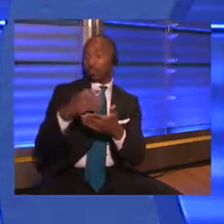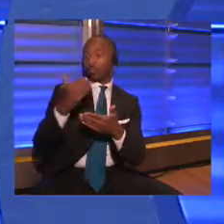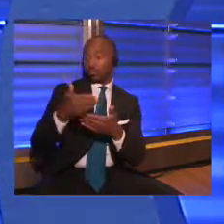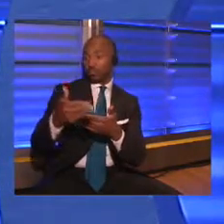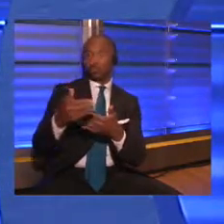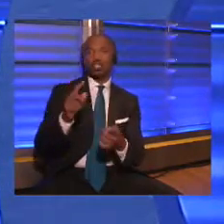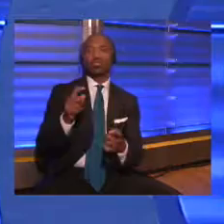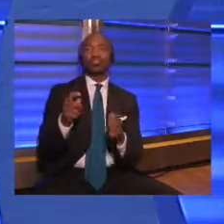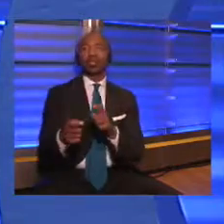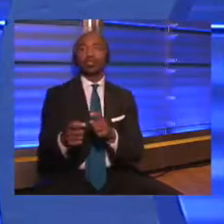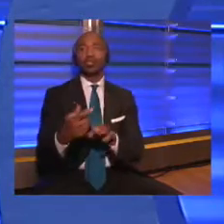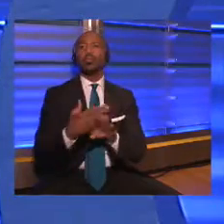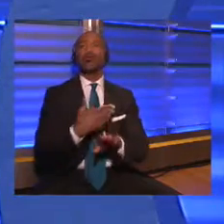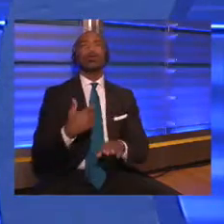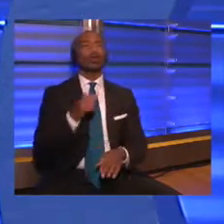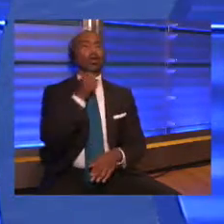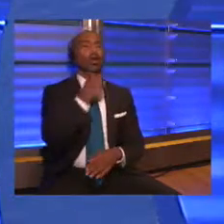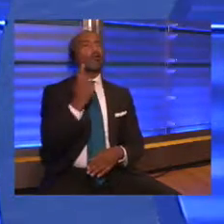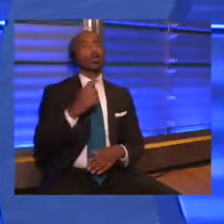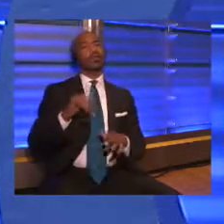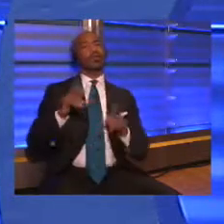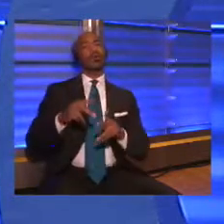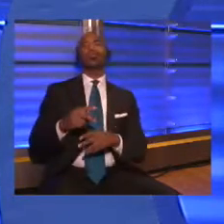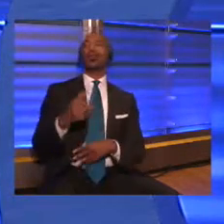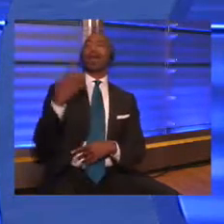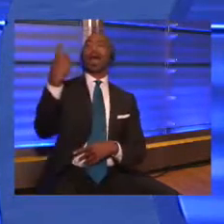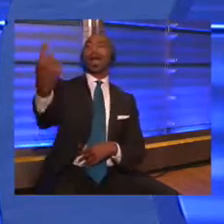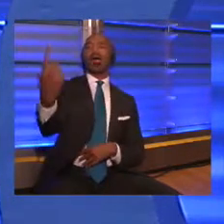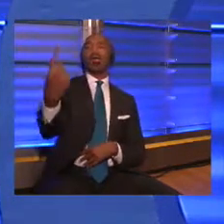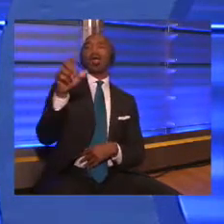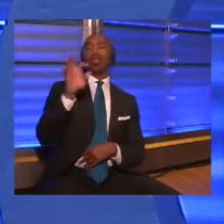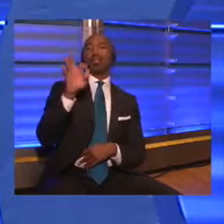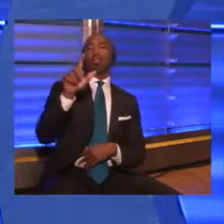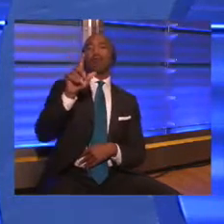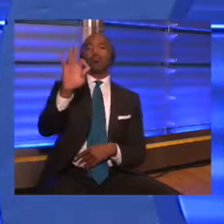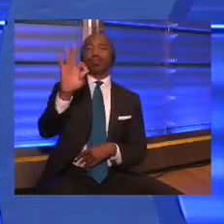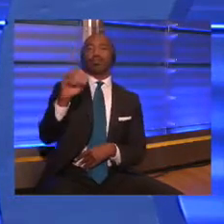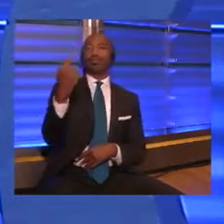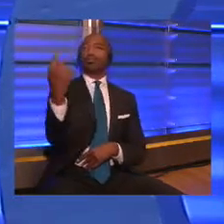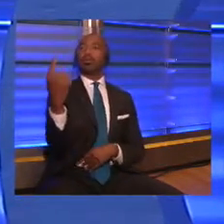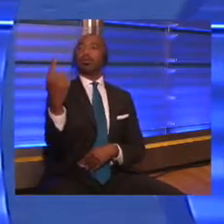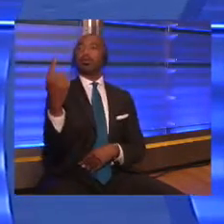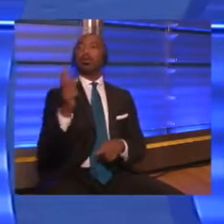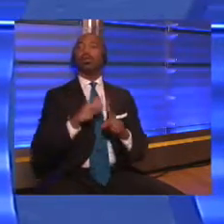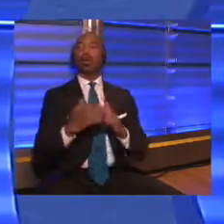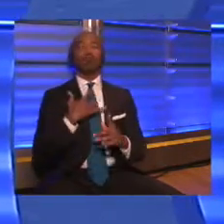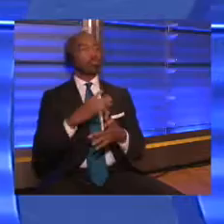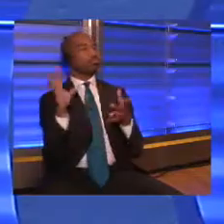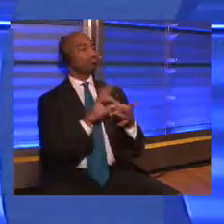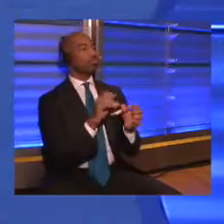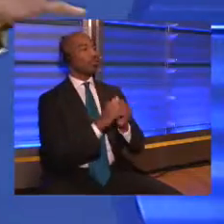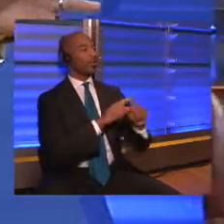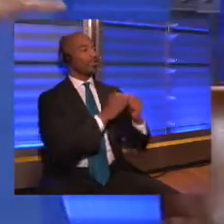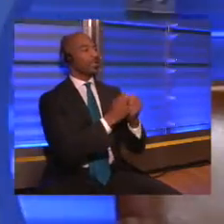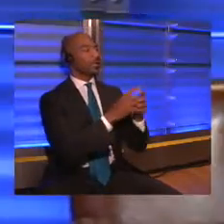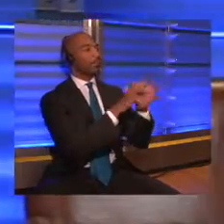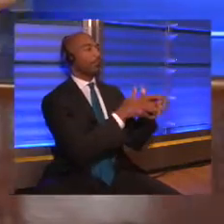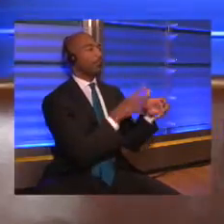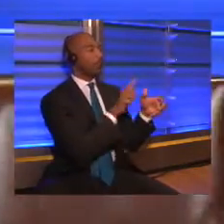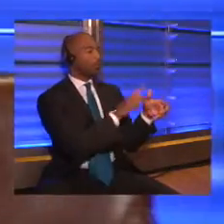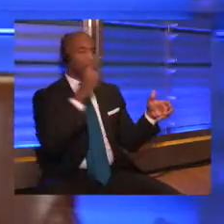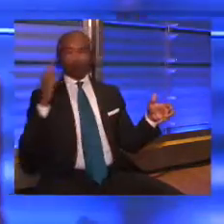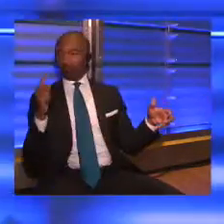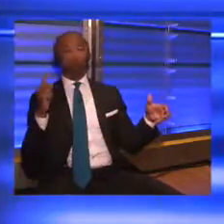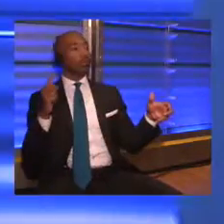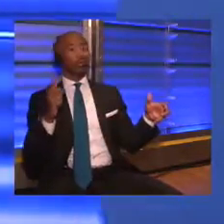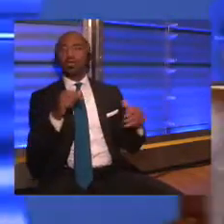he was no longer just a kid out in left field, but that he was connected to the team and to the other players. And it doesn't matter whether you're 8